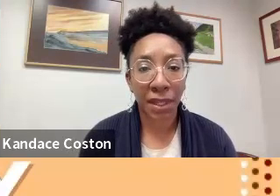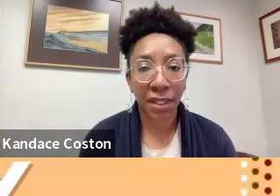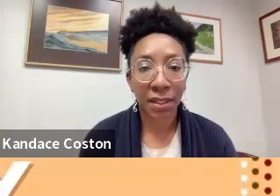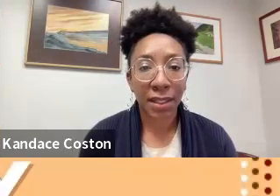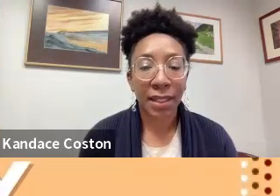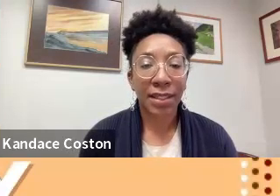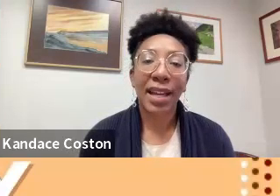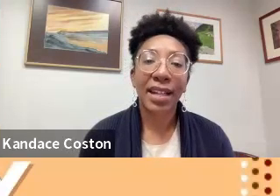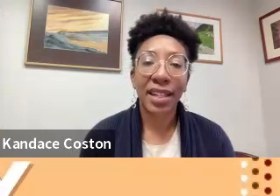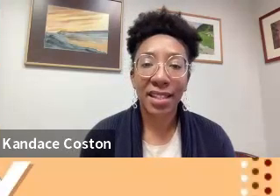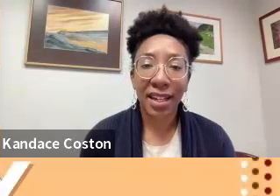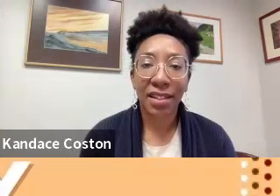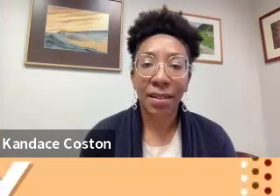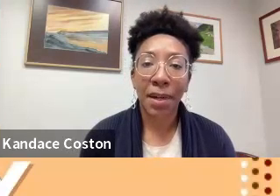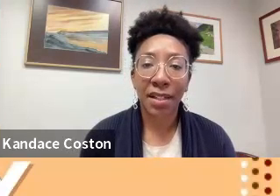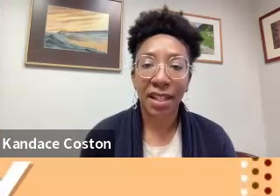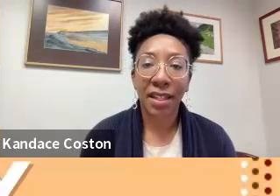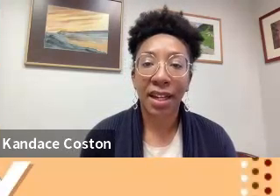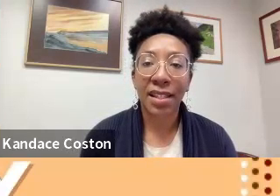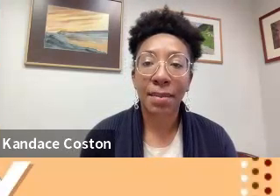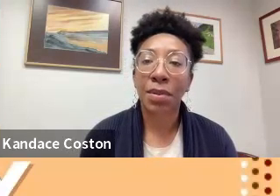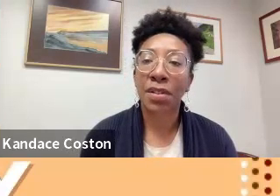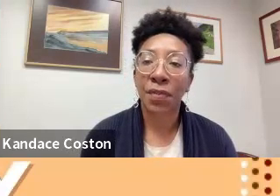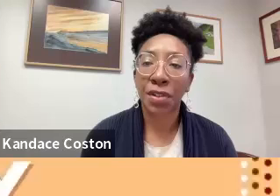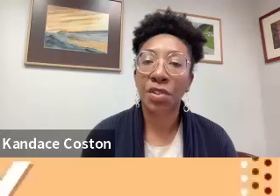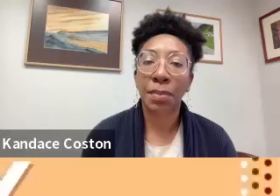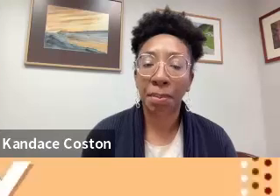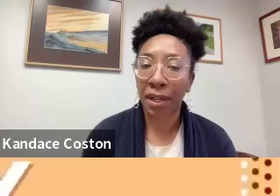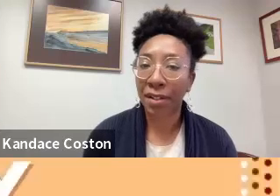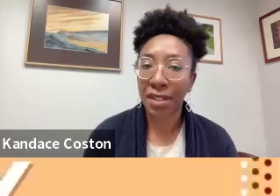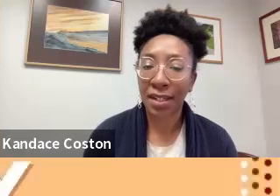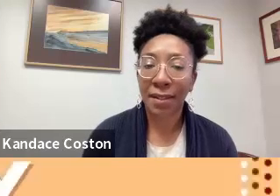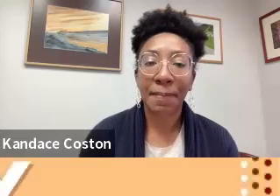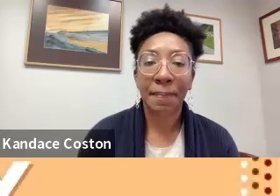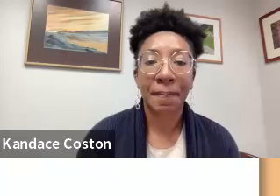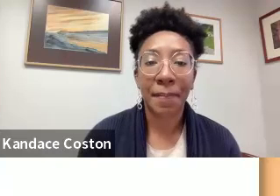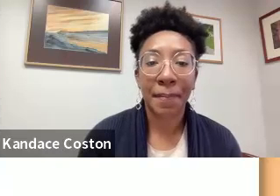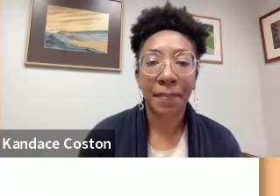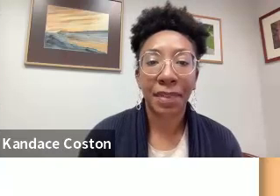day of the week. Dad takes Zain to the mosque and guides him through his first Jummah prayers.